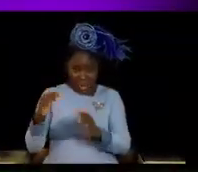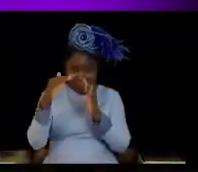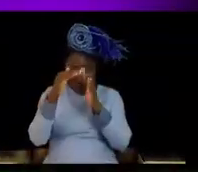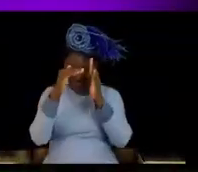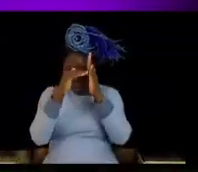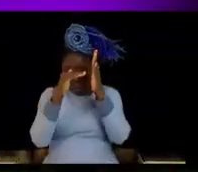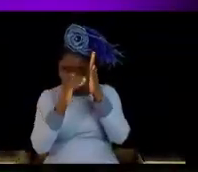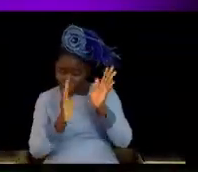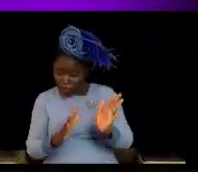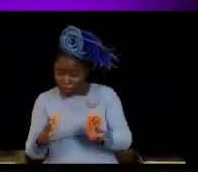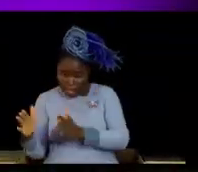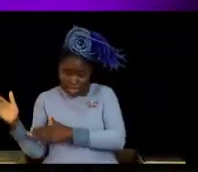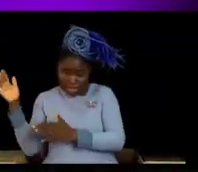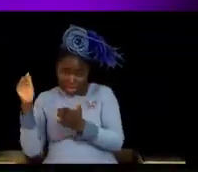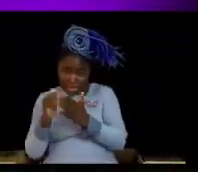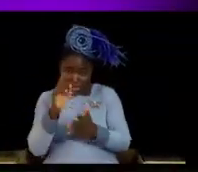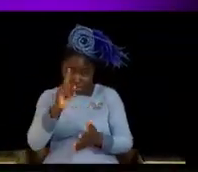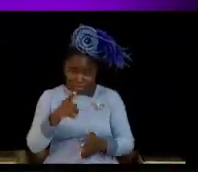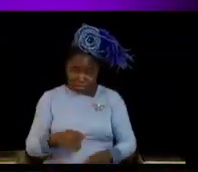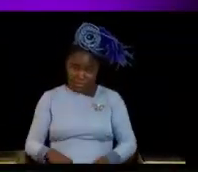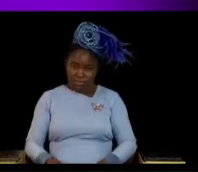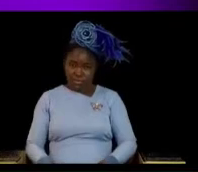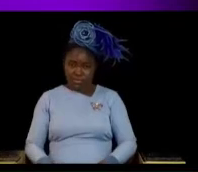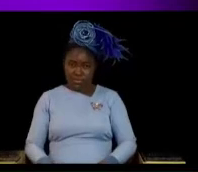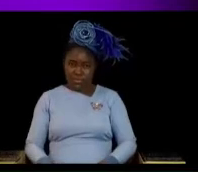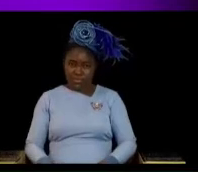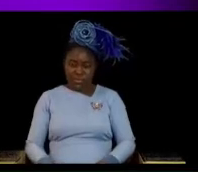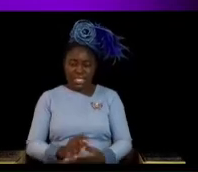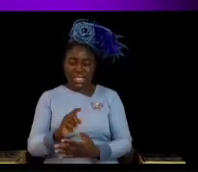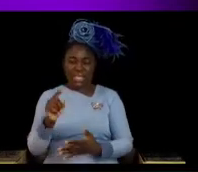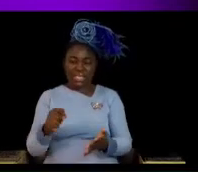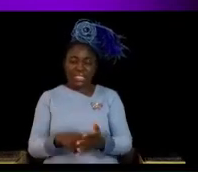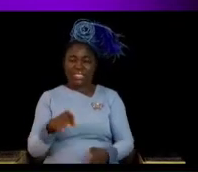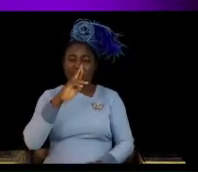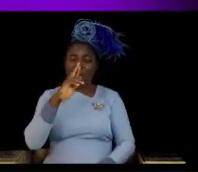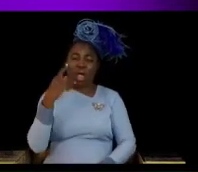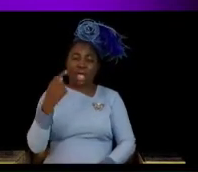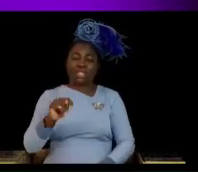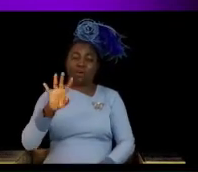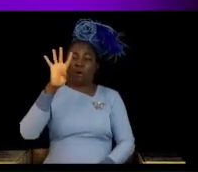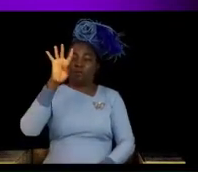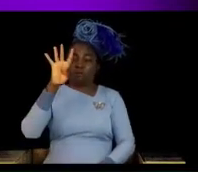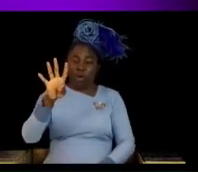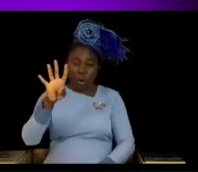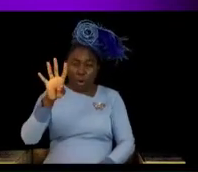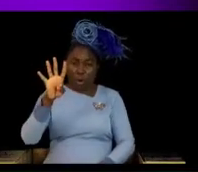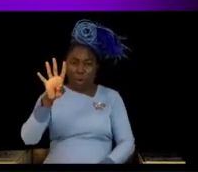objectives? These are the four basic principles of military